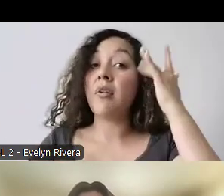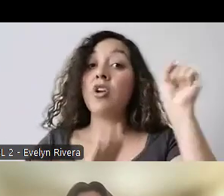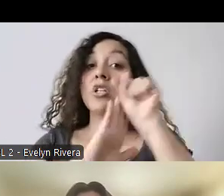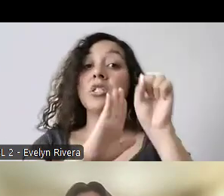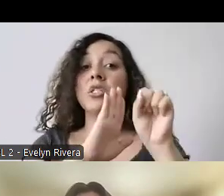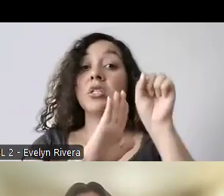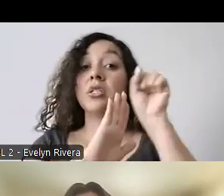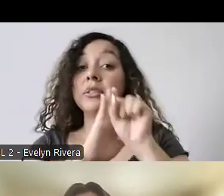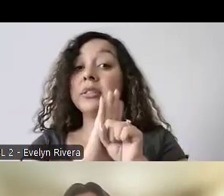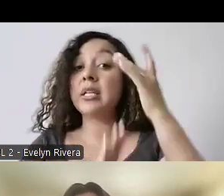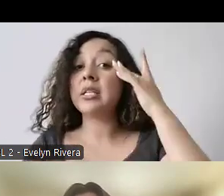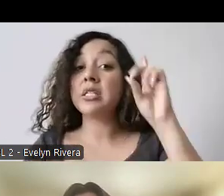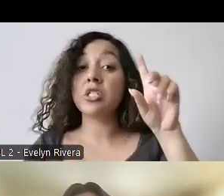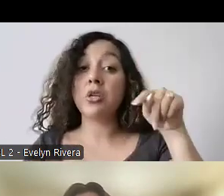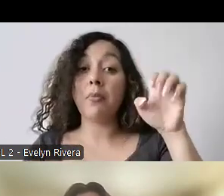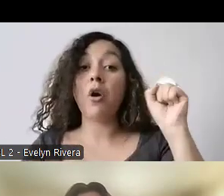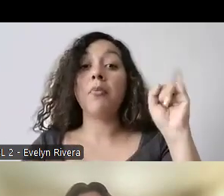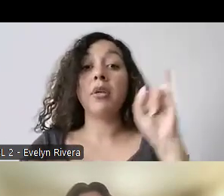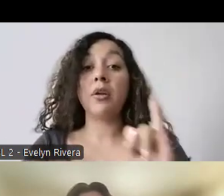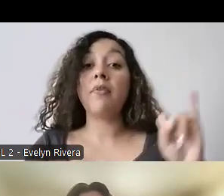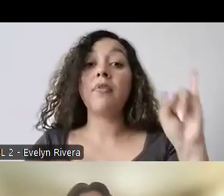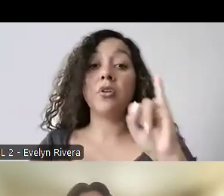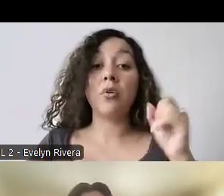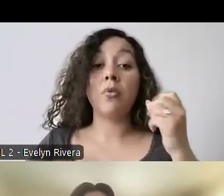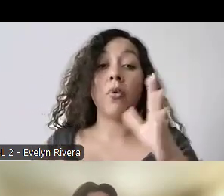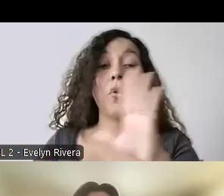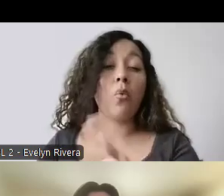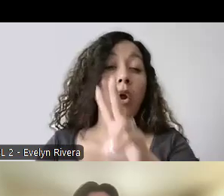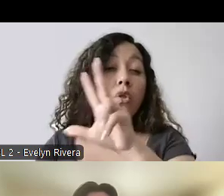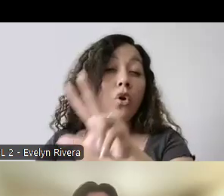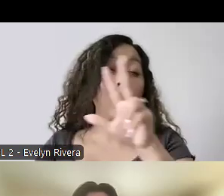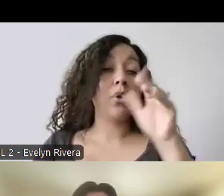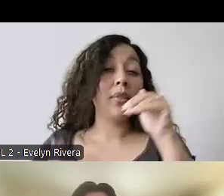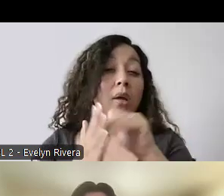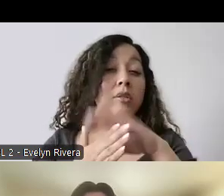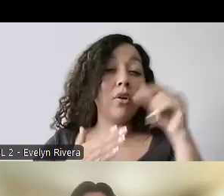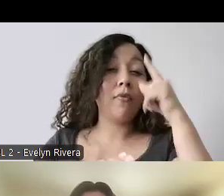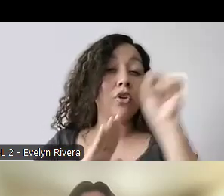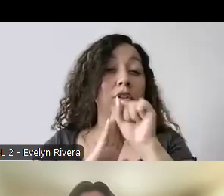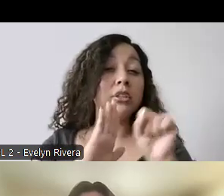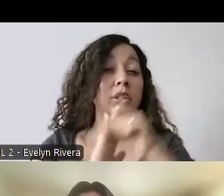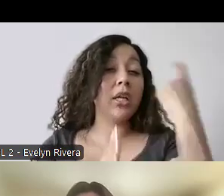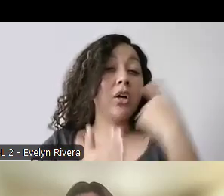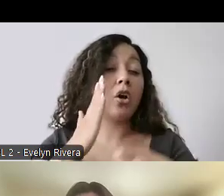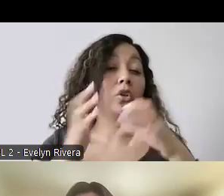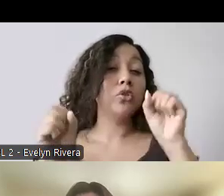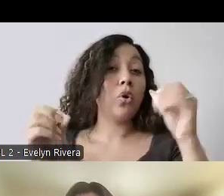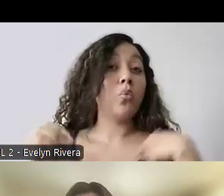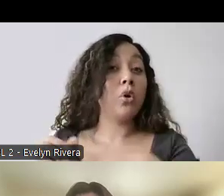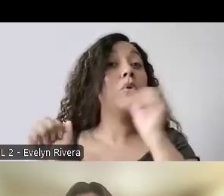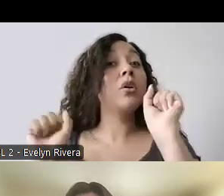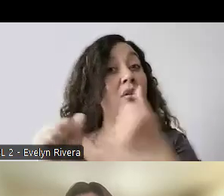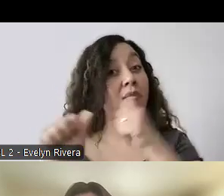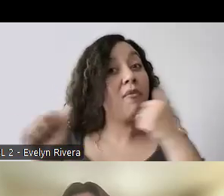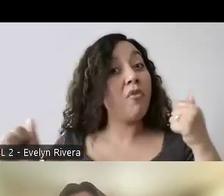Insurance provided 2 different estimates that equaled around $33,000 for state costs. So we were able to avoid the